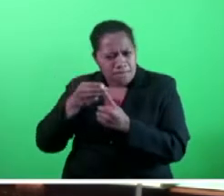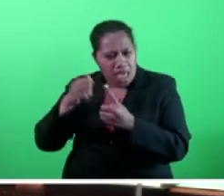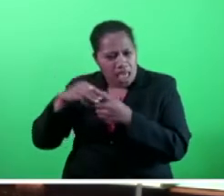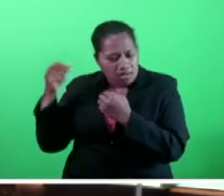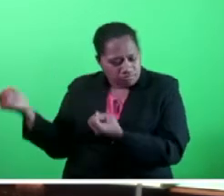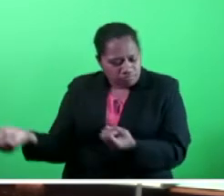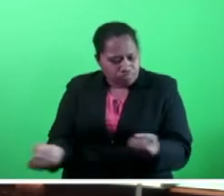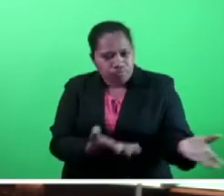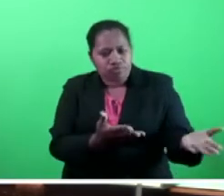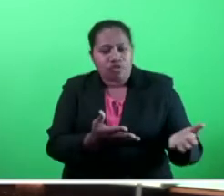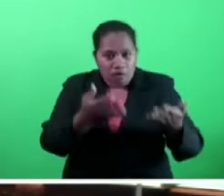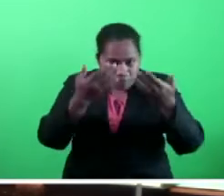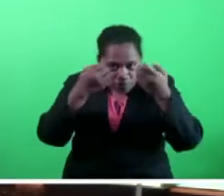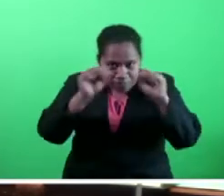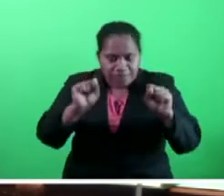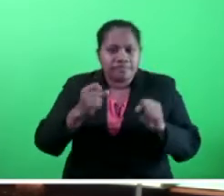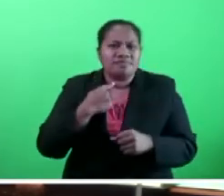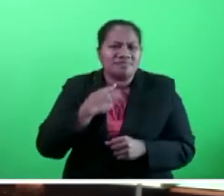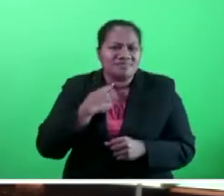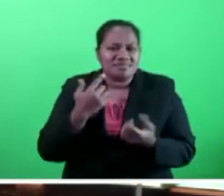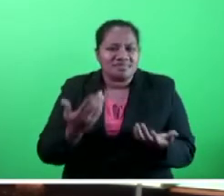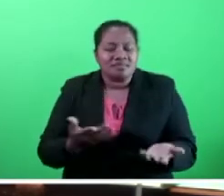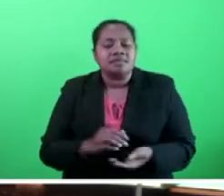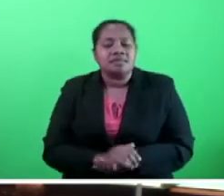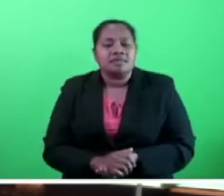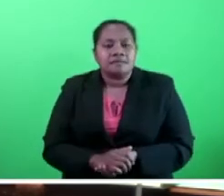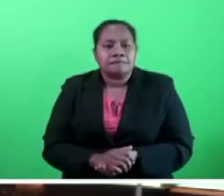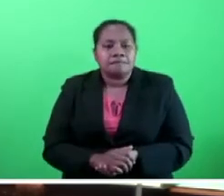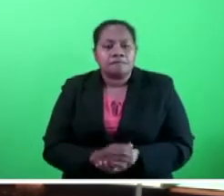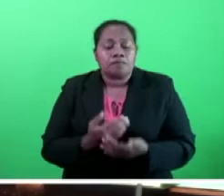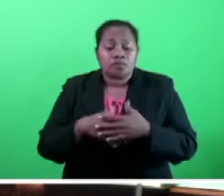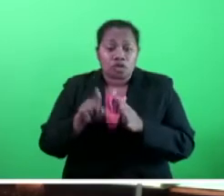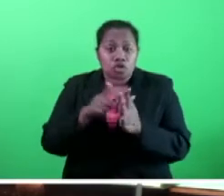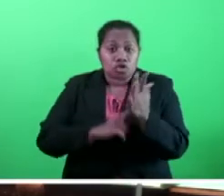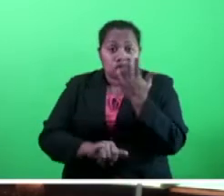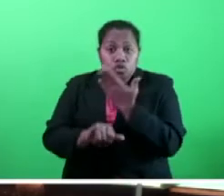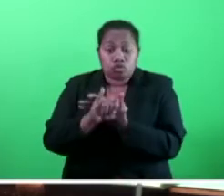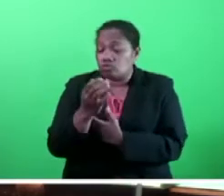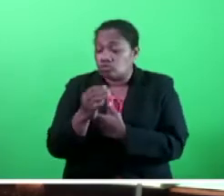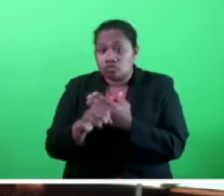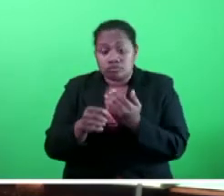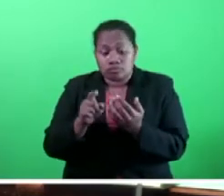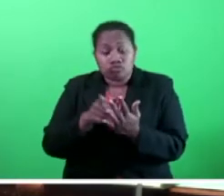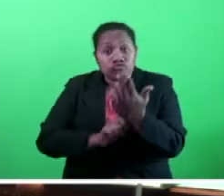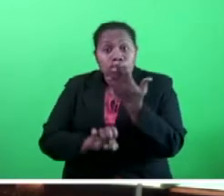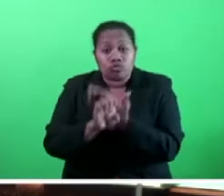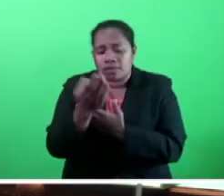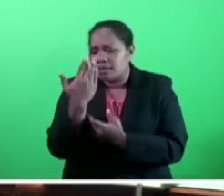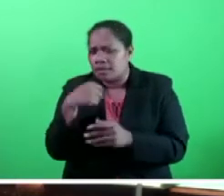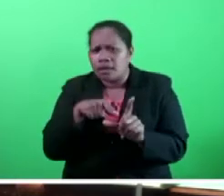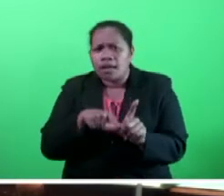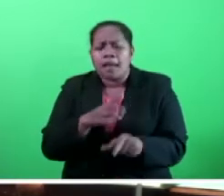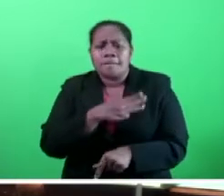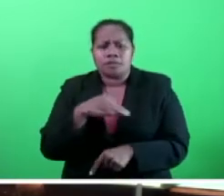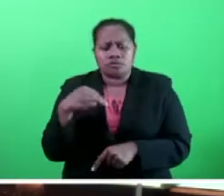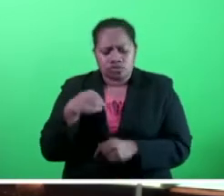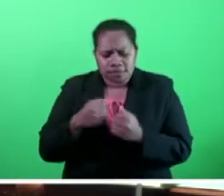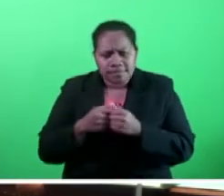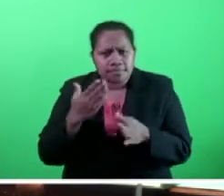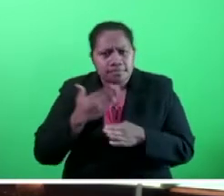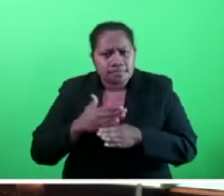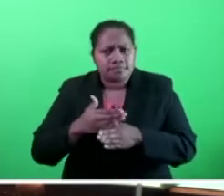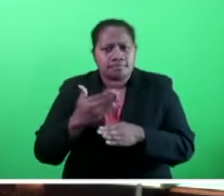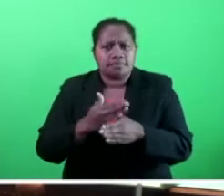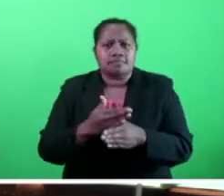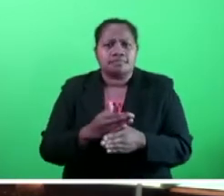country. Mr. Speaker said, in June last year, our ministry started major works in upgrading and